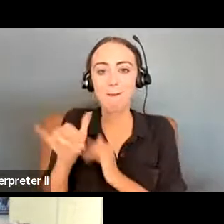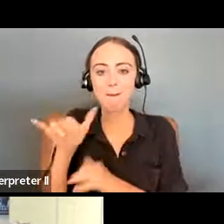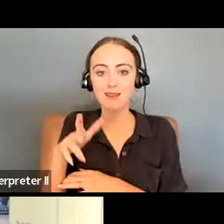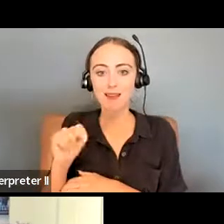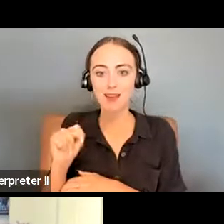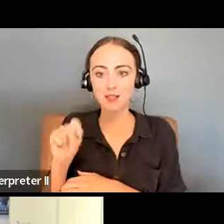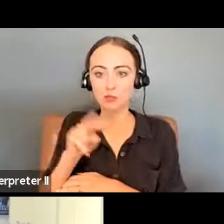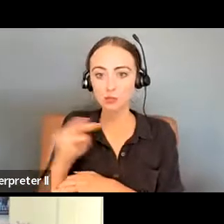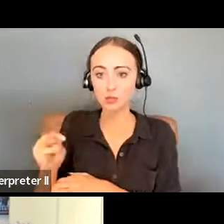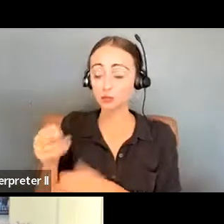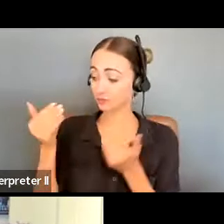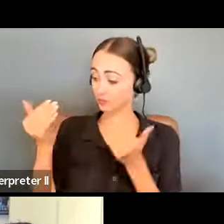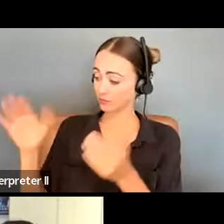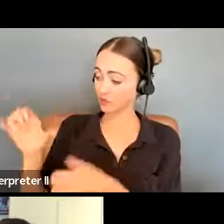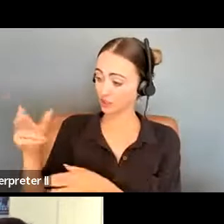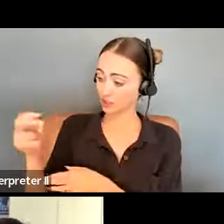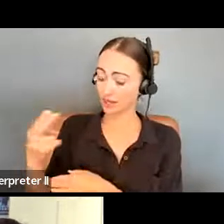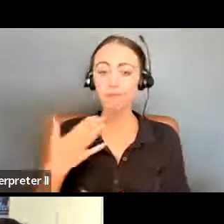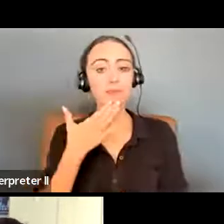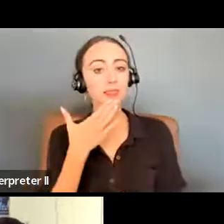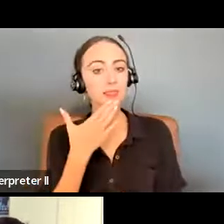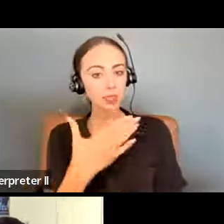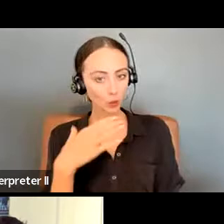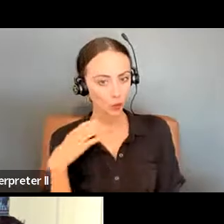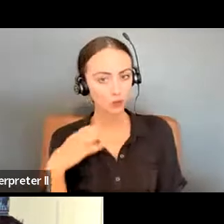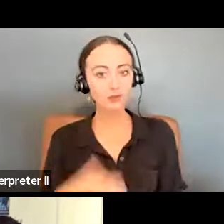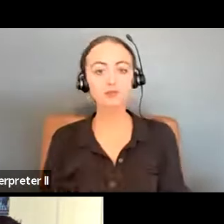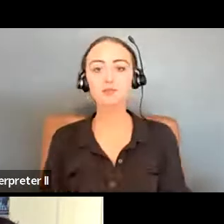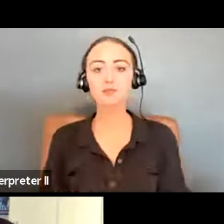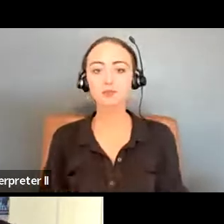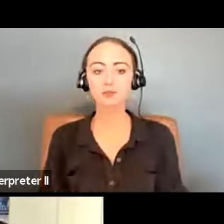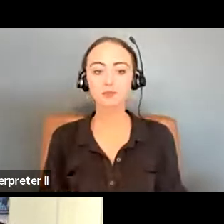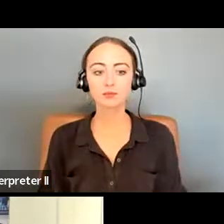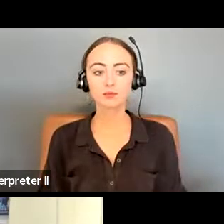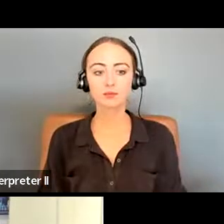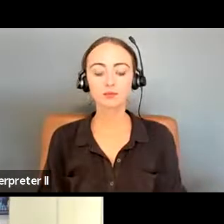Che. Thank you, Mr. Chairman.